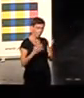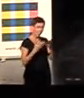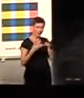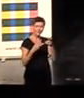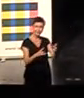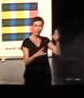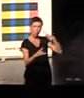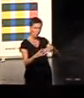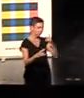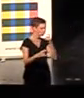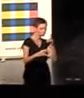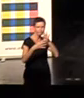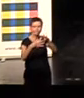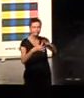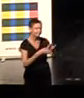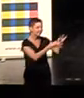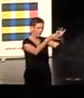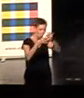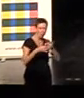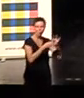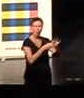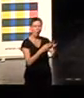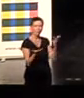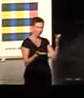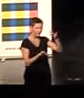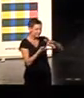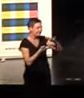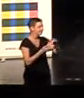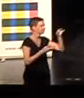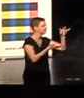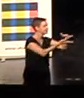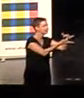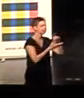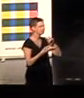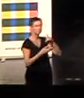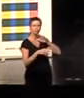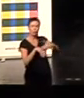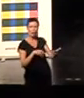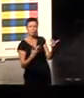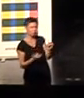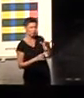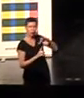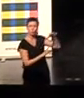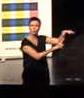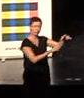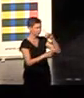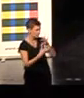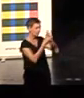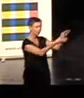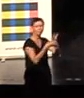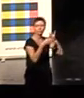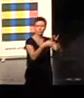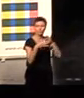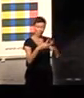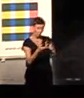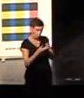interested in en network of metropolitan er is en de lamp site die is network